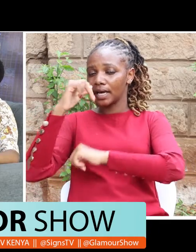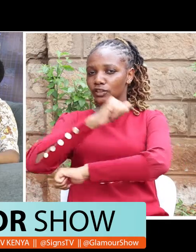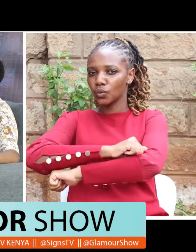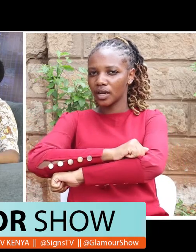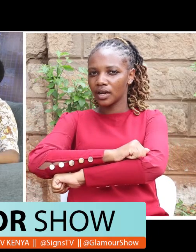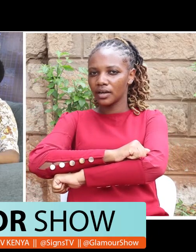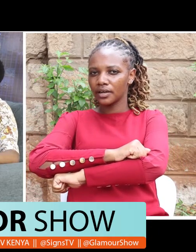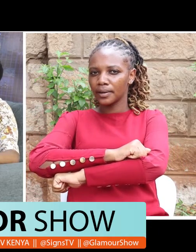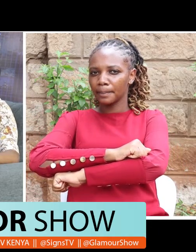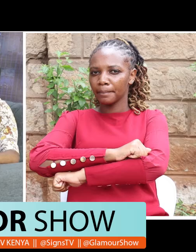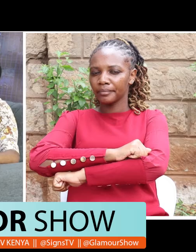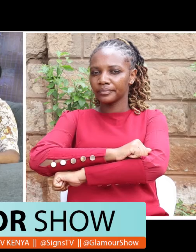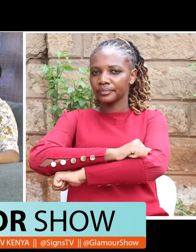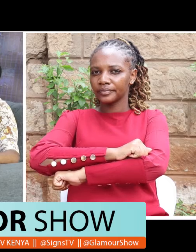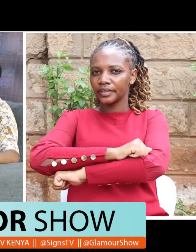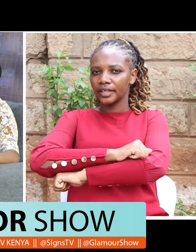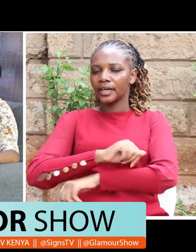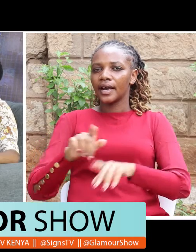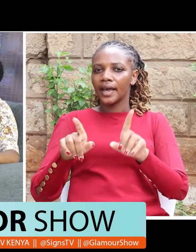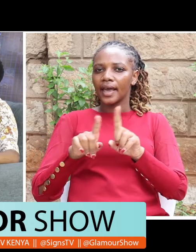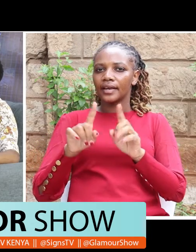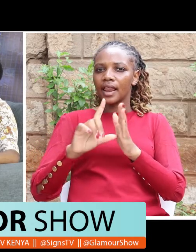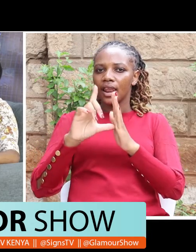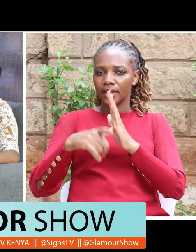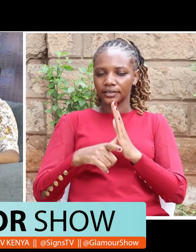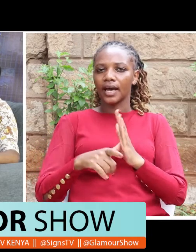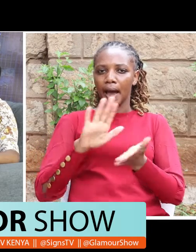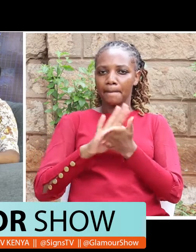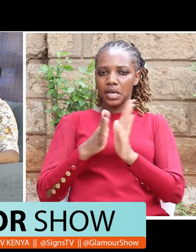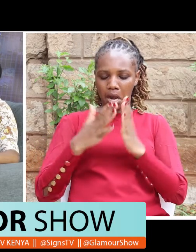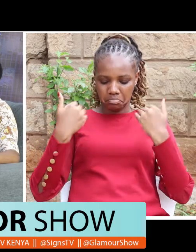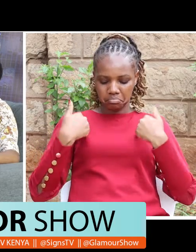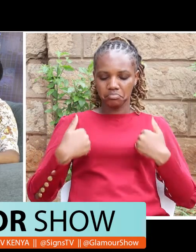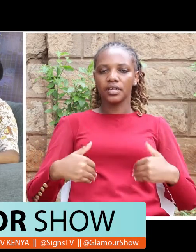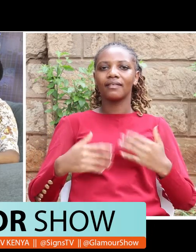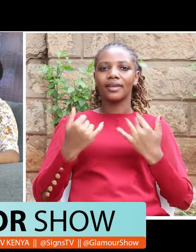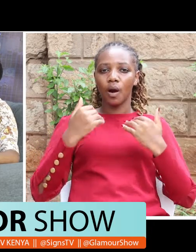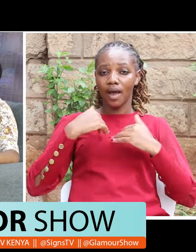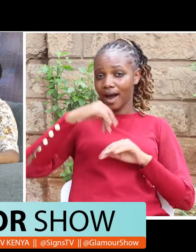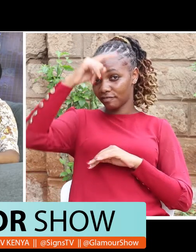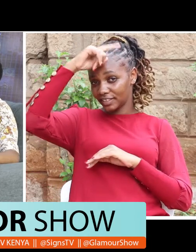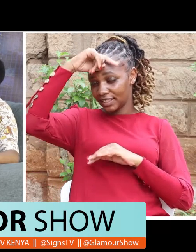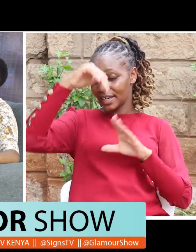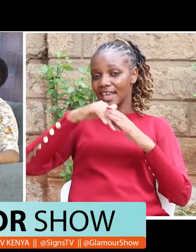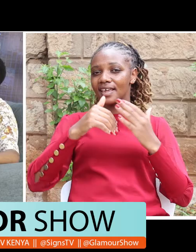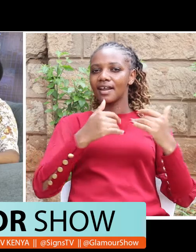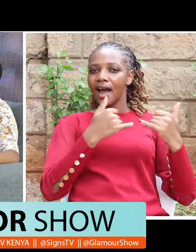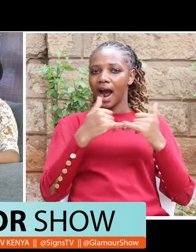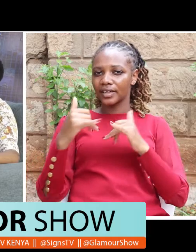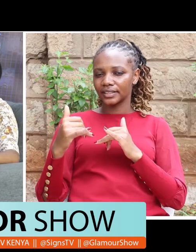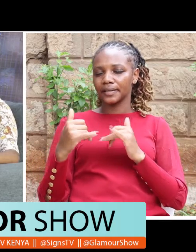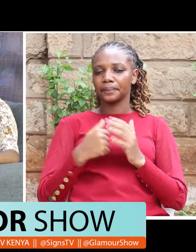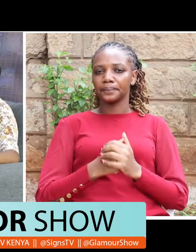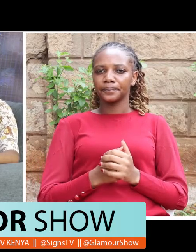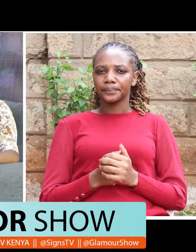I became the actor that I am right now. Now I have a degree in acting, also